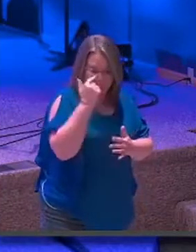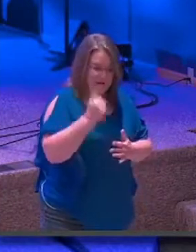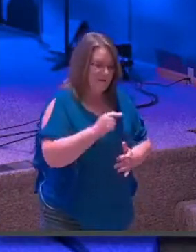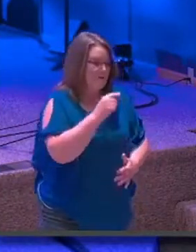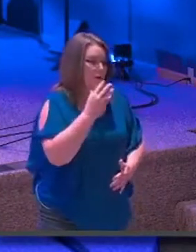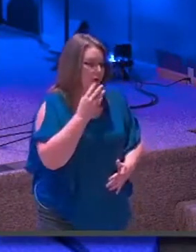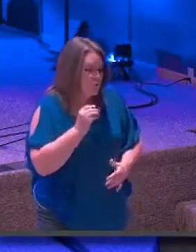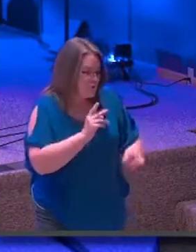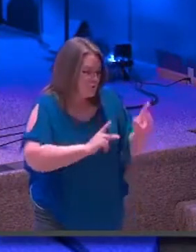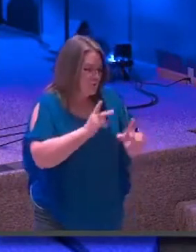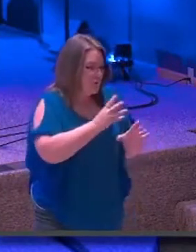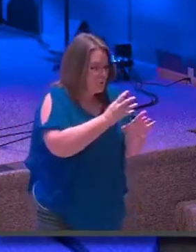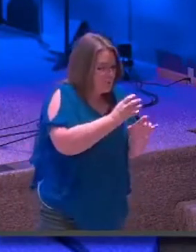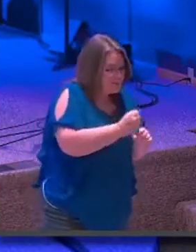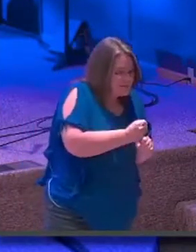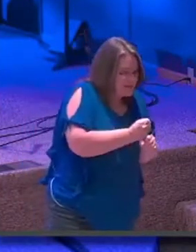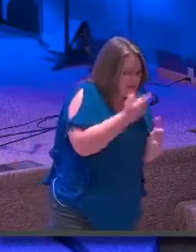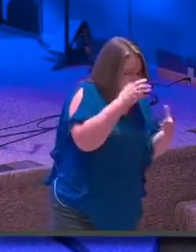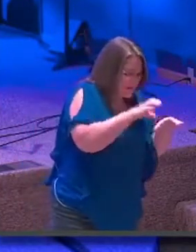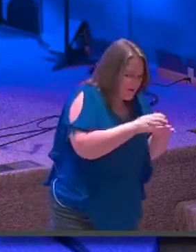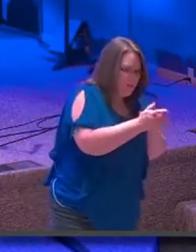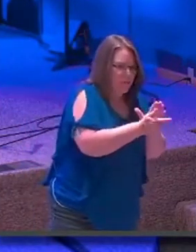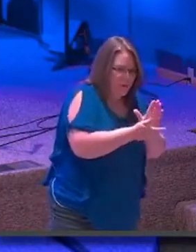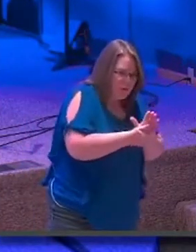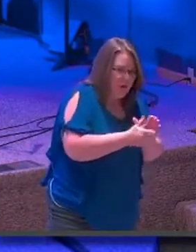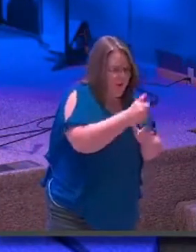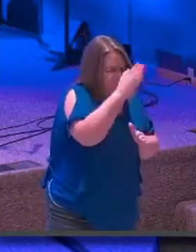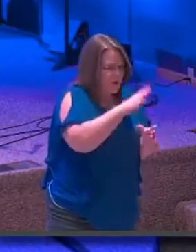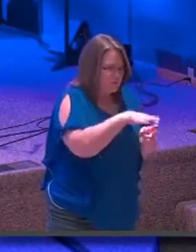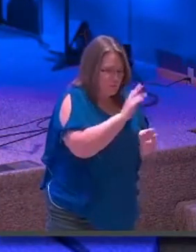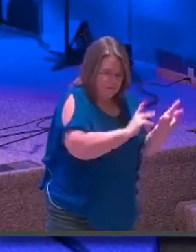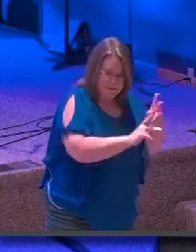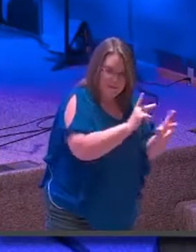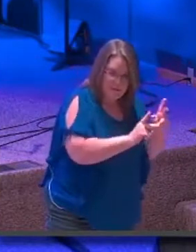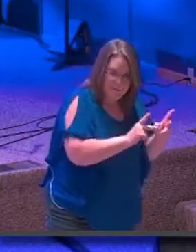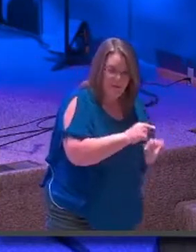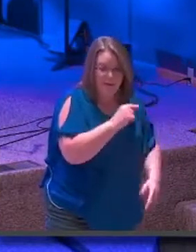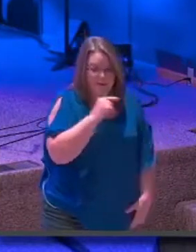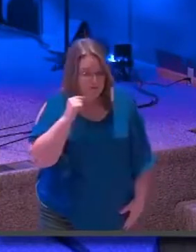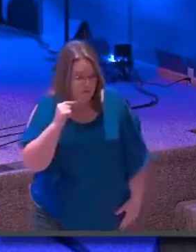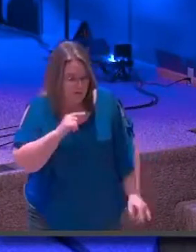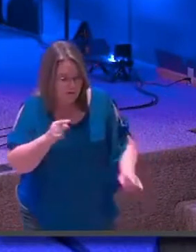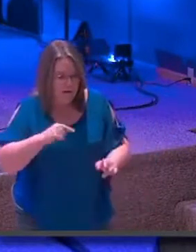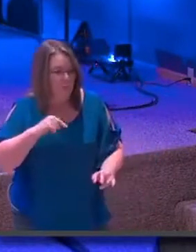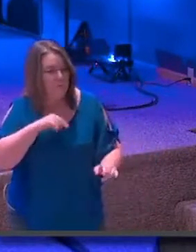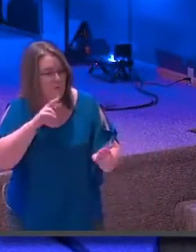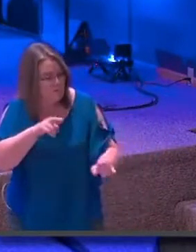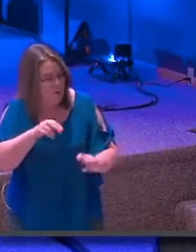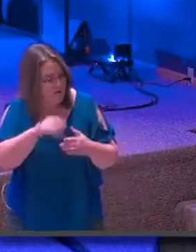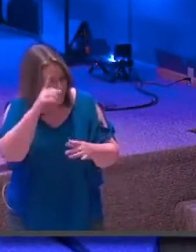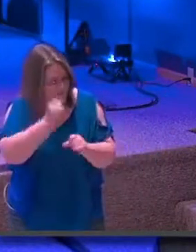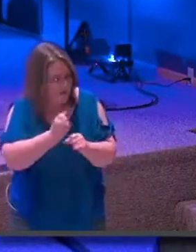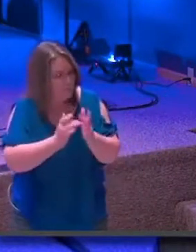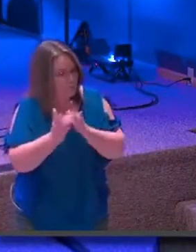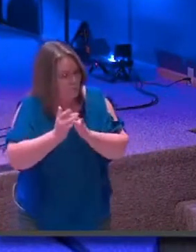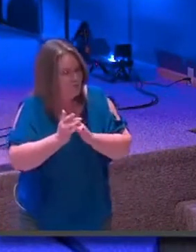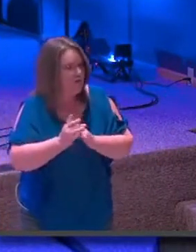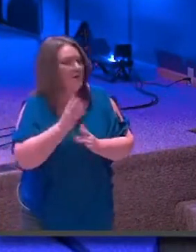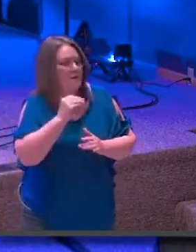that received the covenant, the law, they were God's chosen people. And the Gentiles, as we respond in faith to Jesus, the Jewish